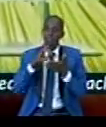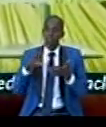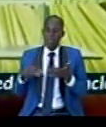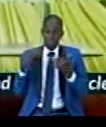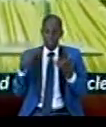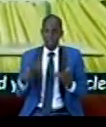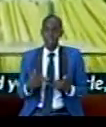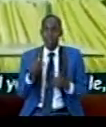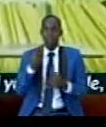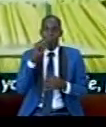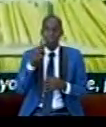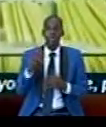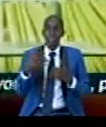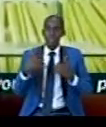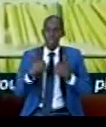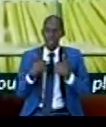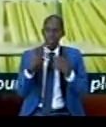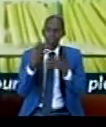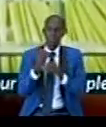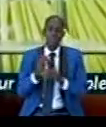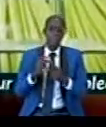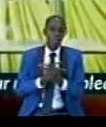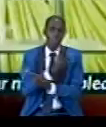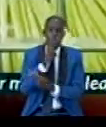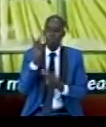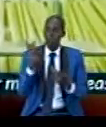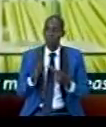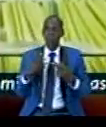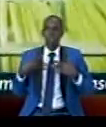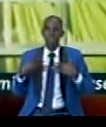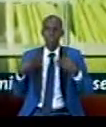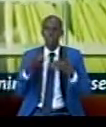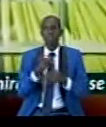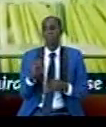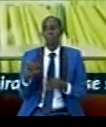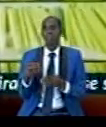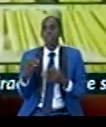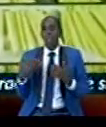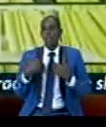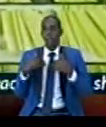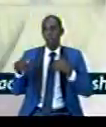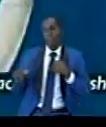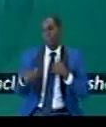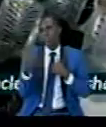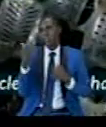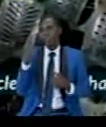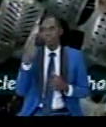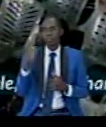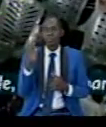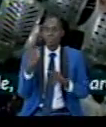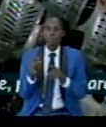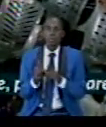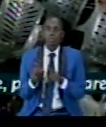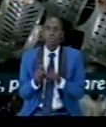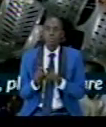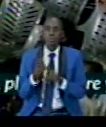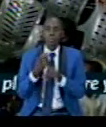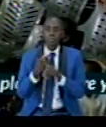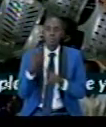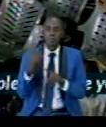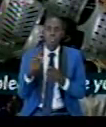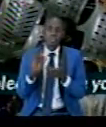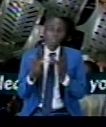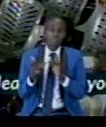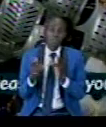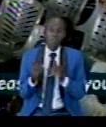received a perfect healing. We'll bring you this one also from the social media. This